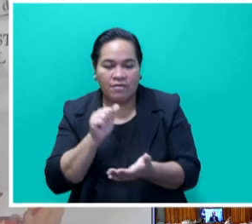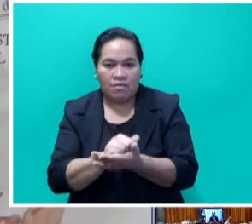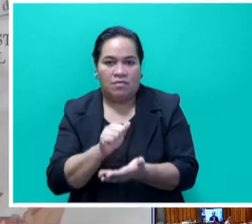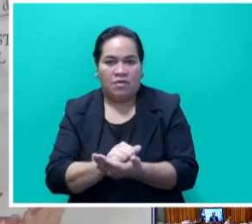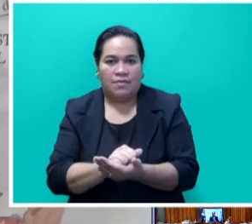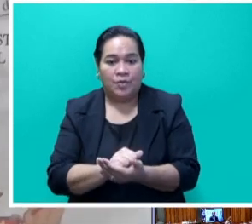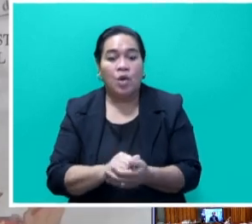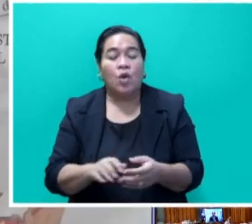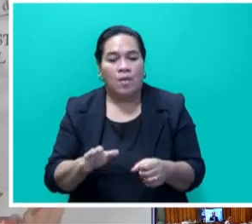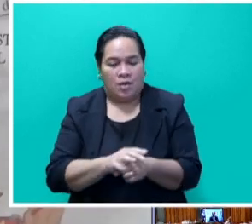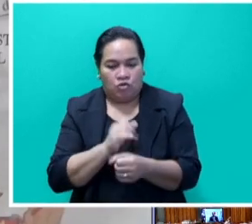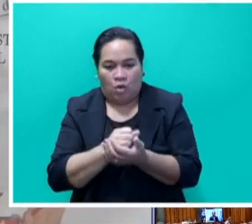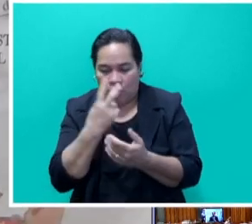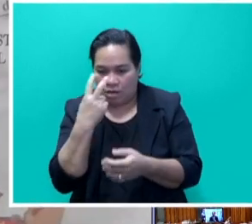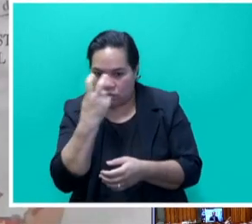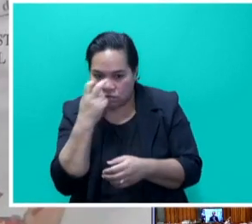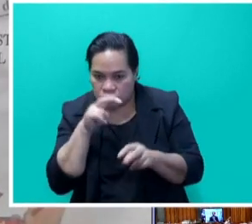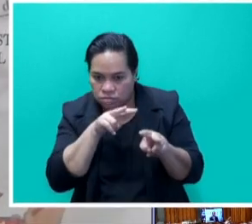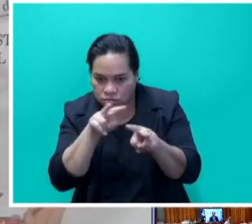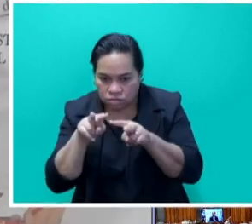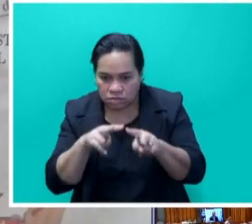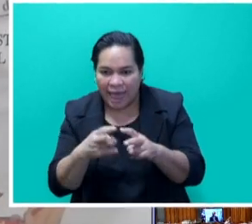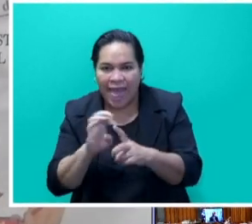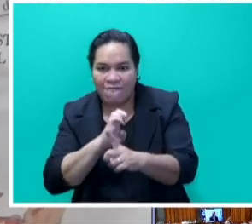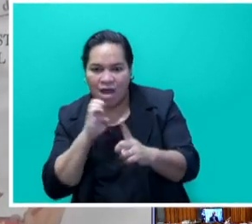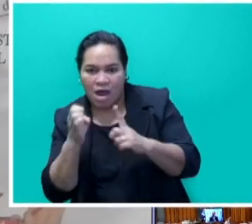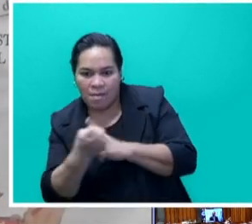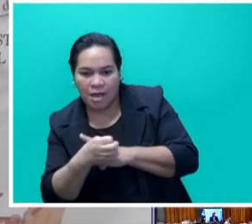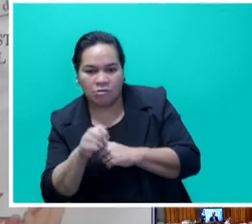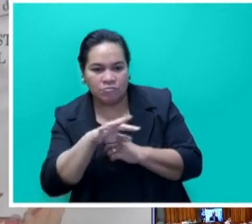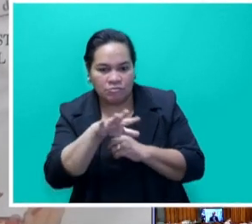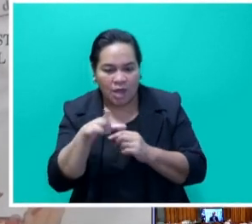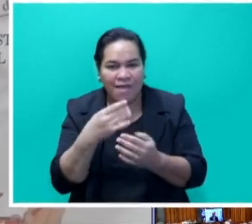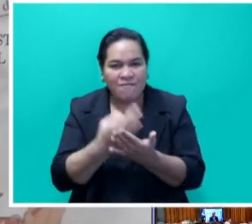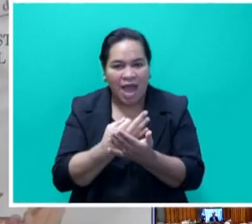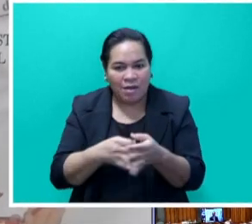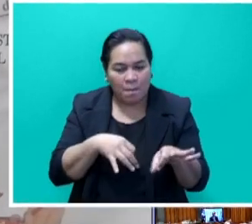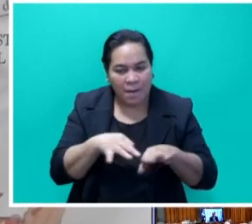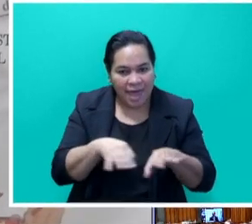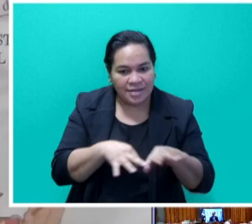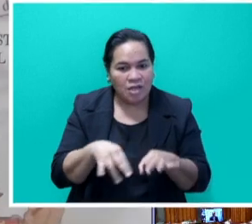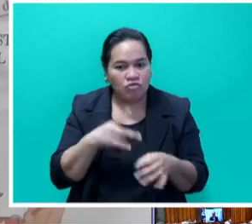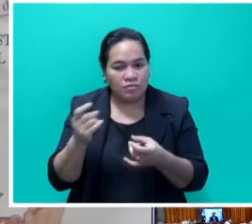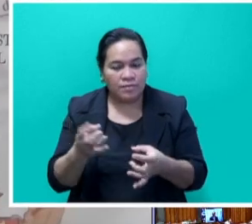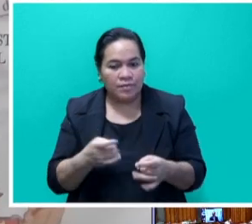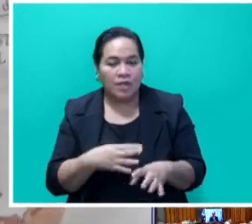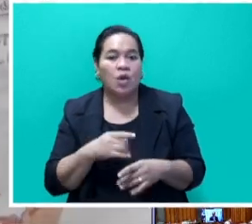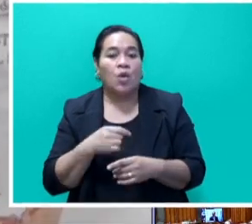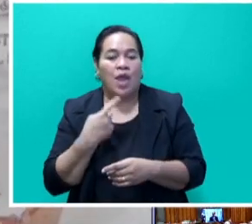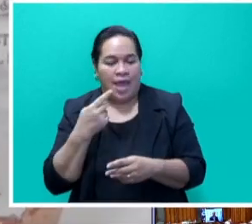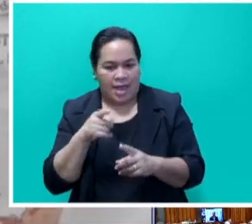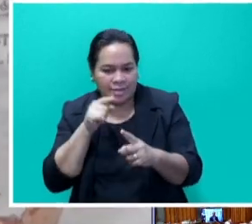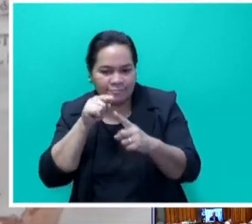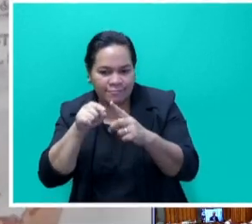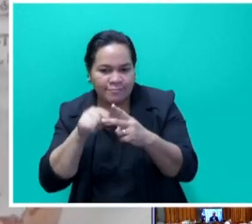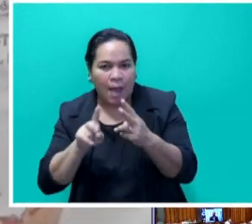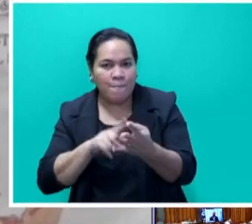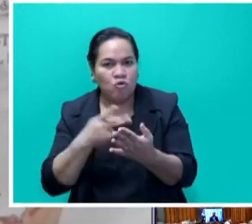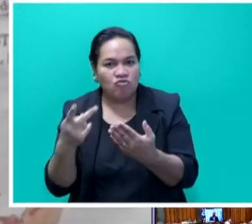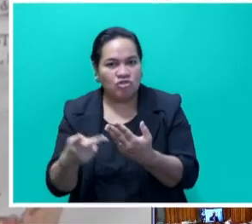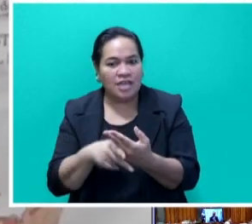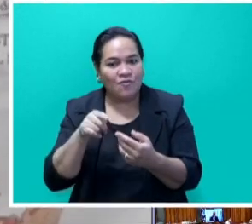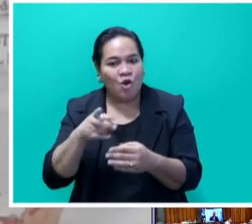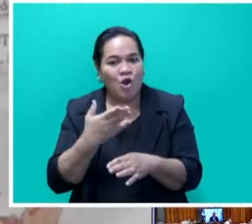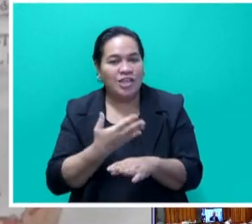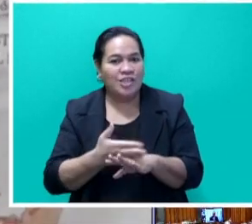ensure regulatory, environmental, statutory, and financial compliance. We are earmarking a number of key projects for this